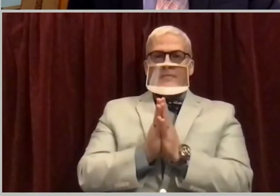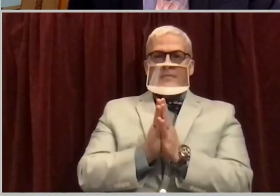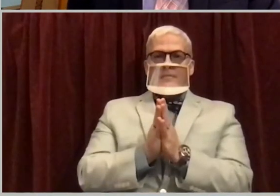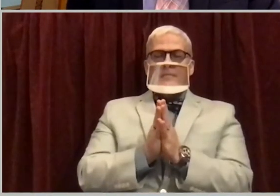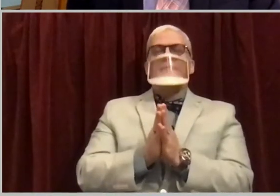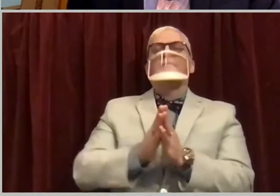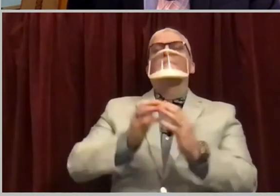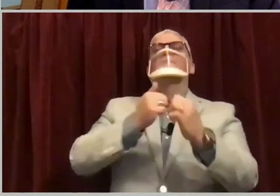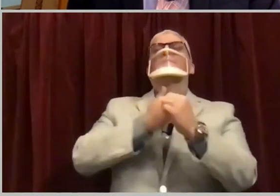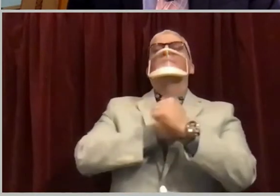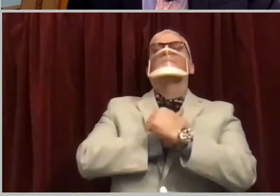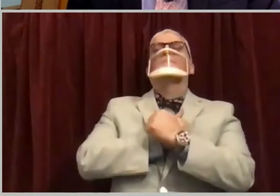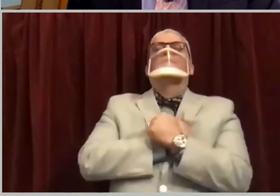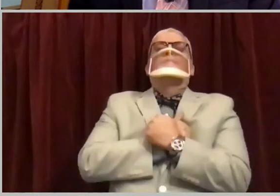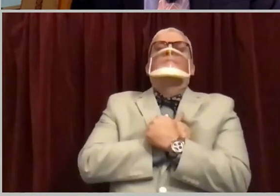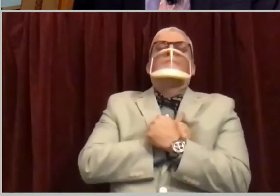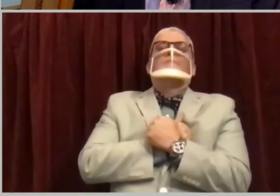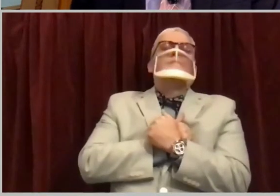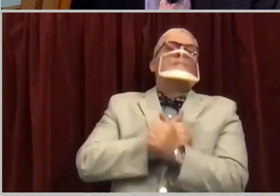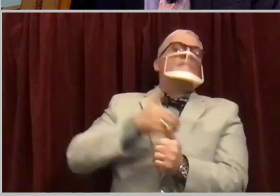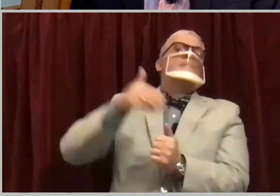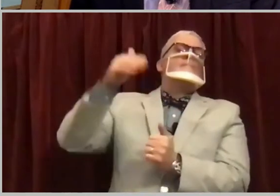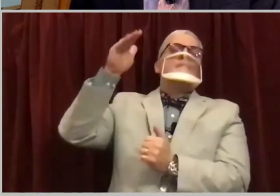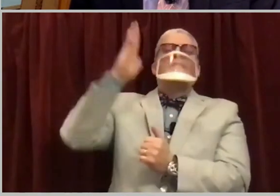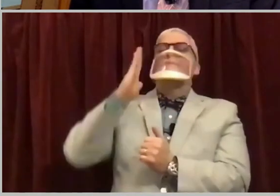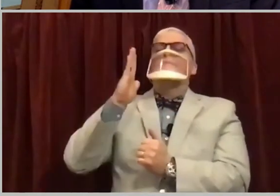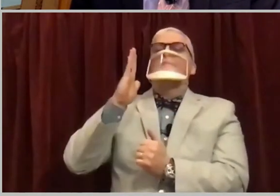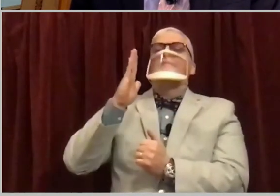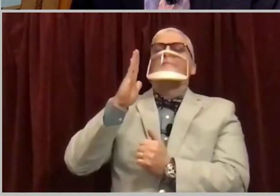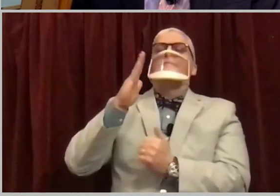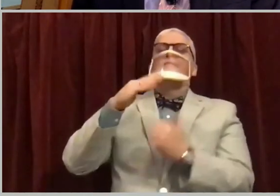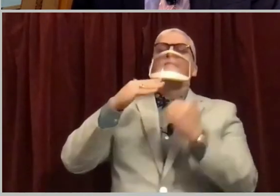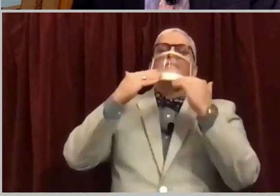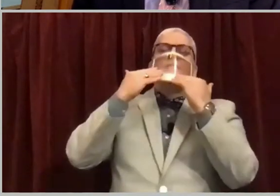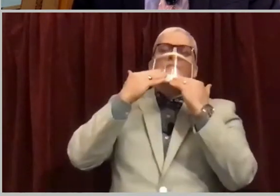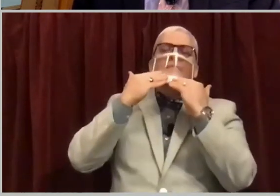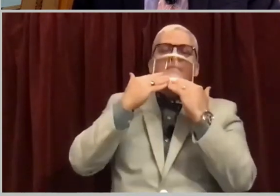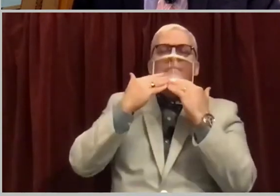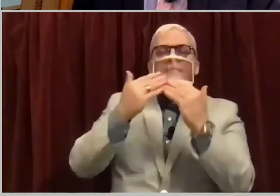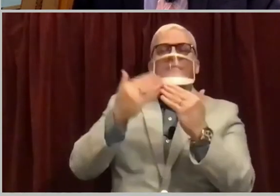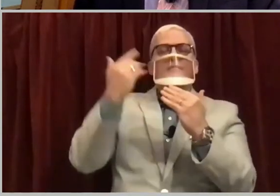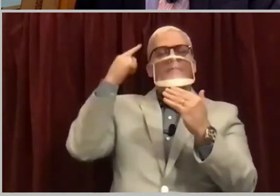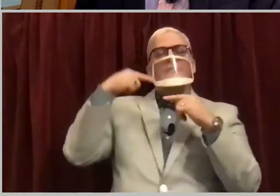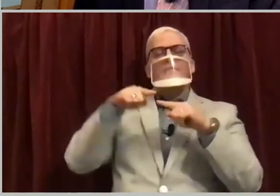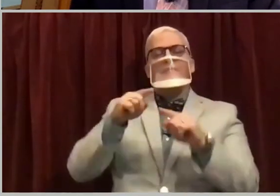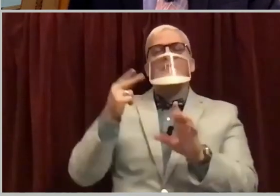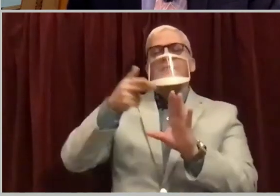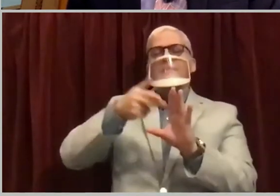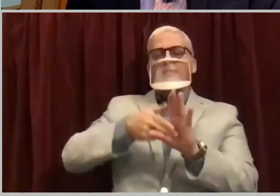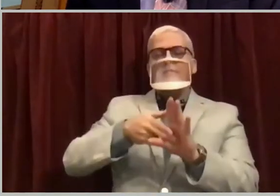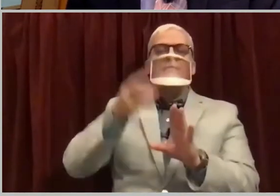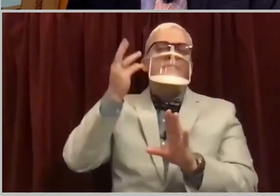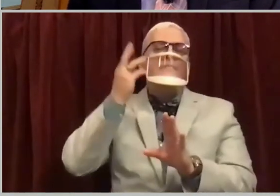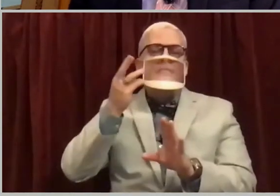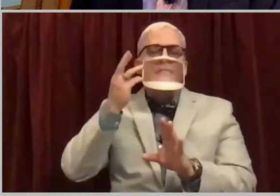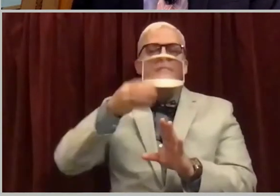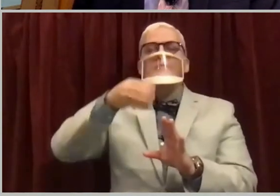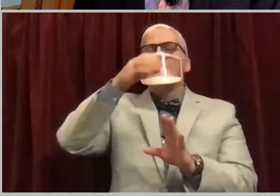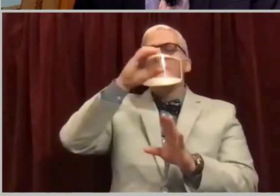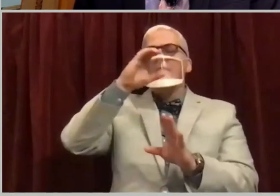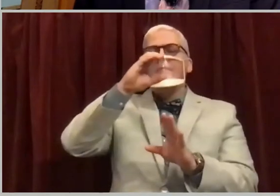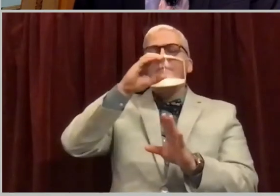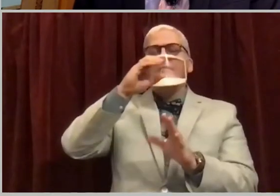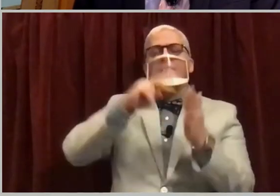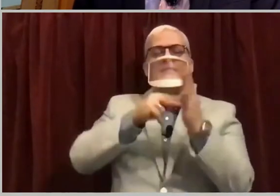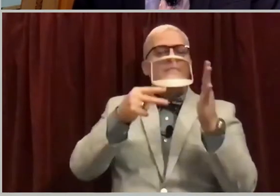Dear Heavenly Father God, as you prepare to take this cup, this fruit of the vine, Father, we want to remember the blood of Jesus